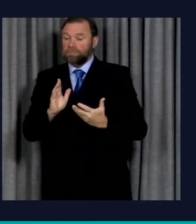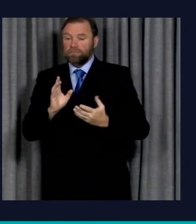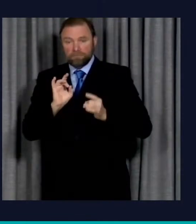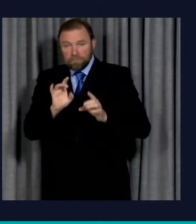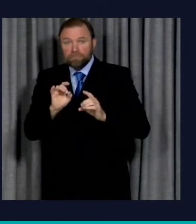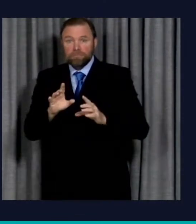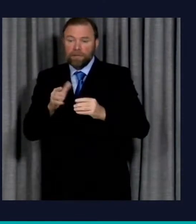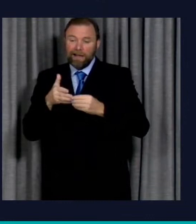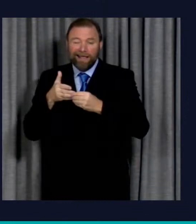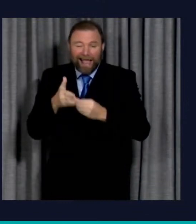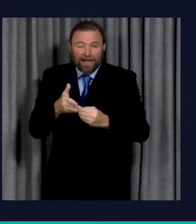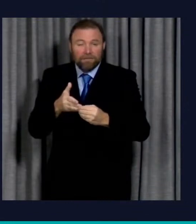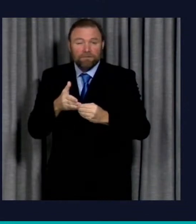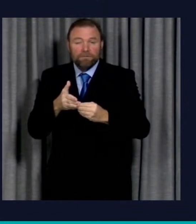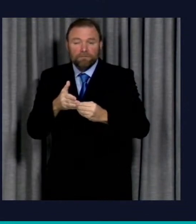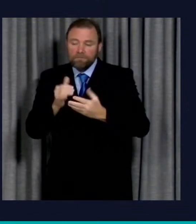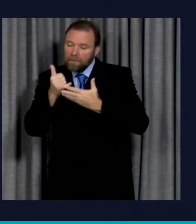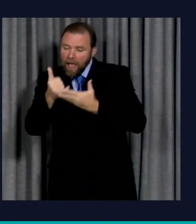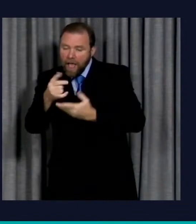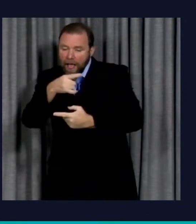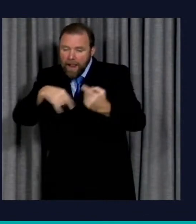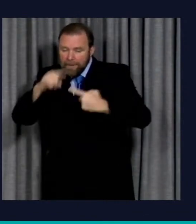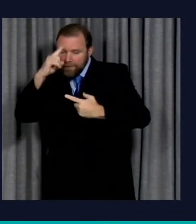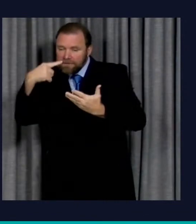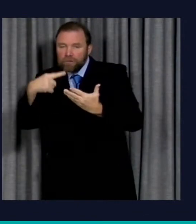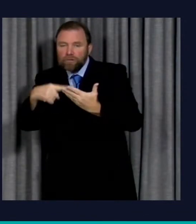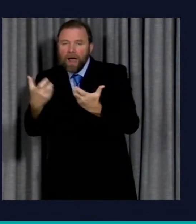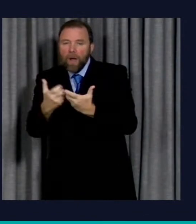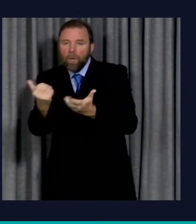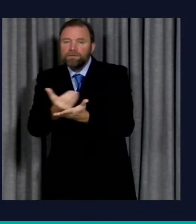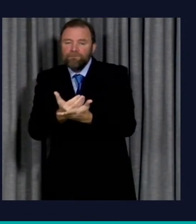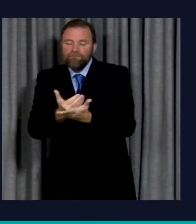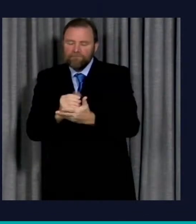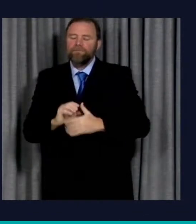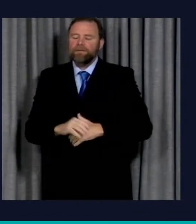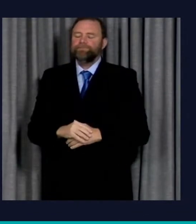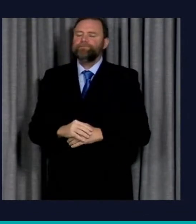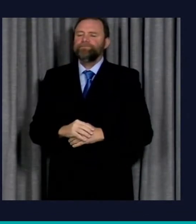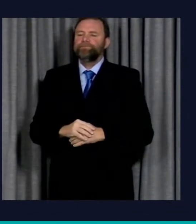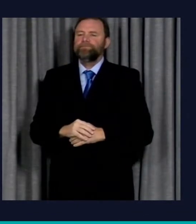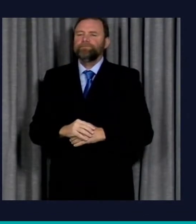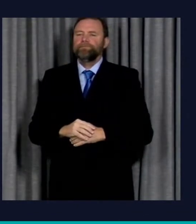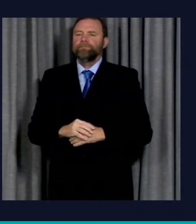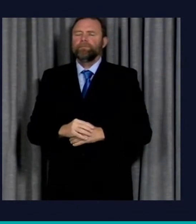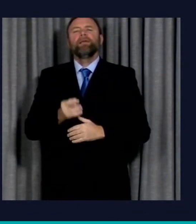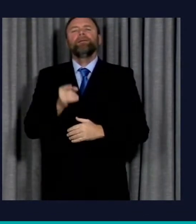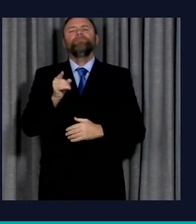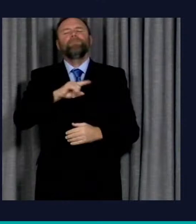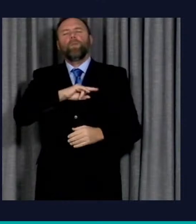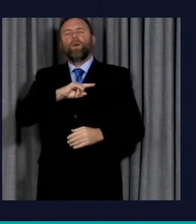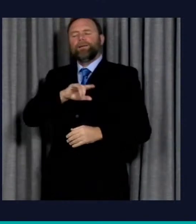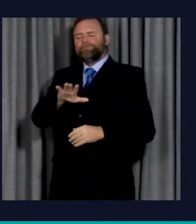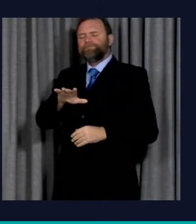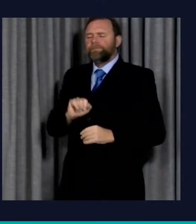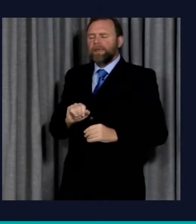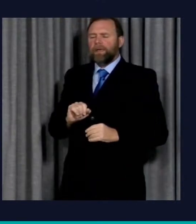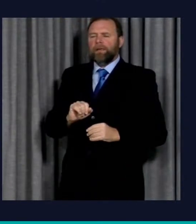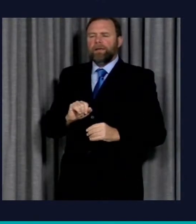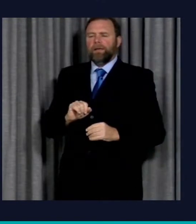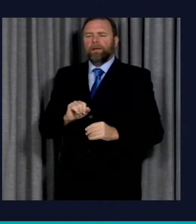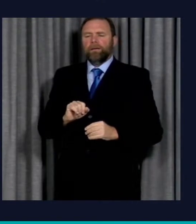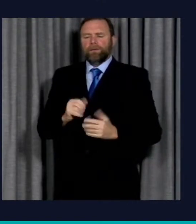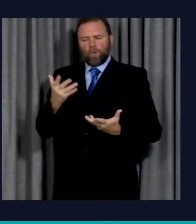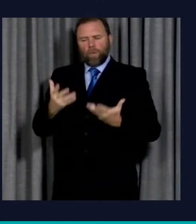strengthened guidance to help people keep safe. We're doing this because we are in a different